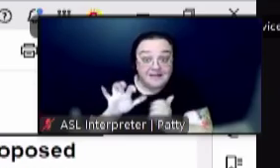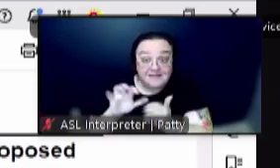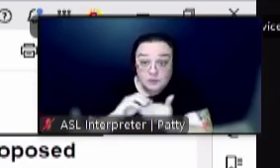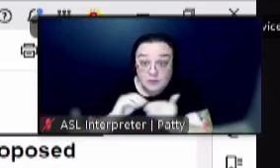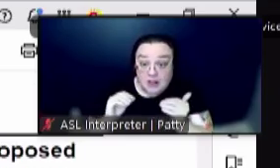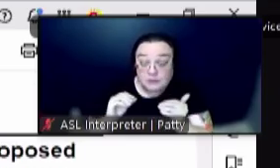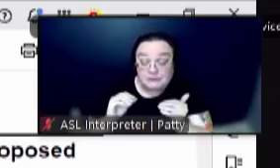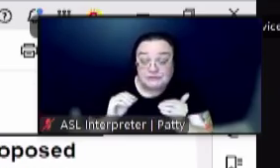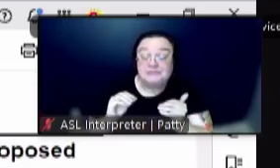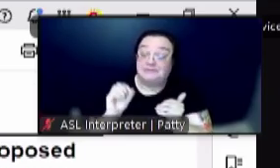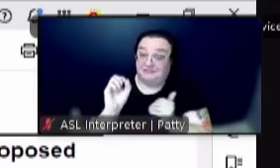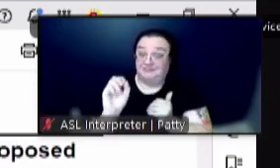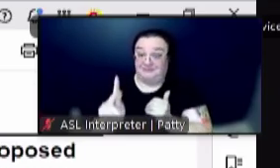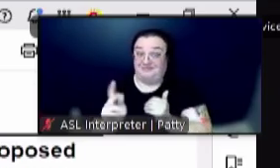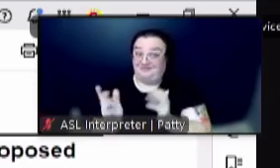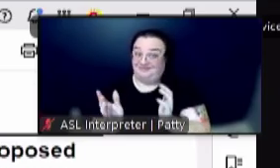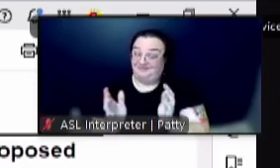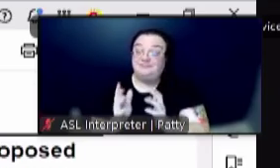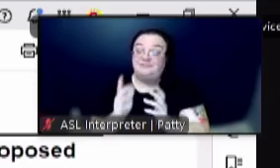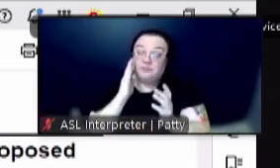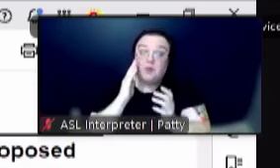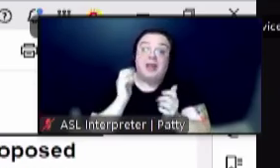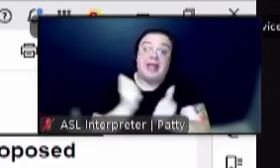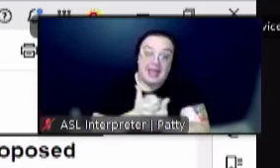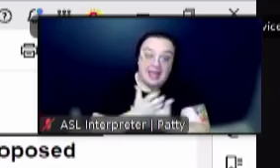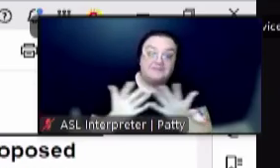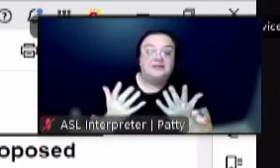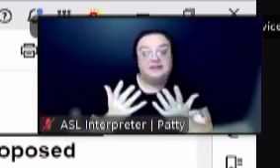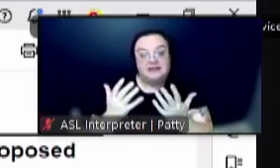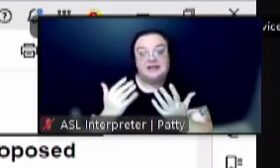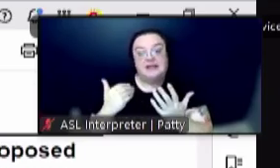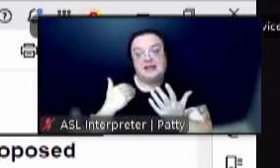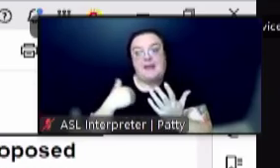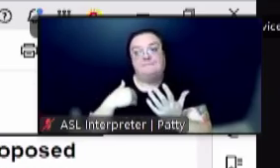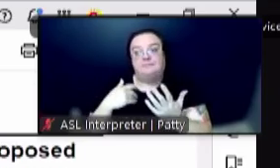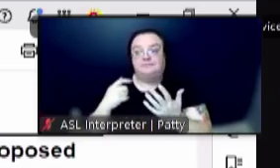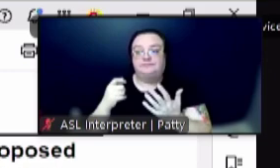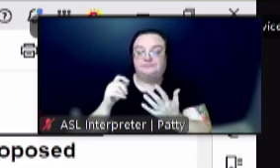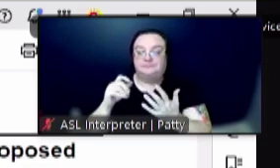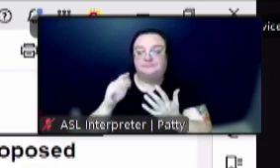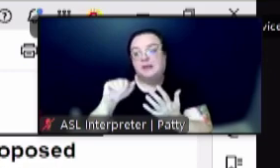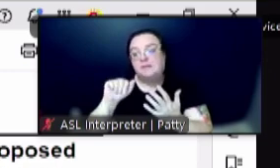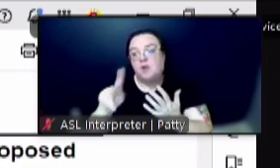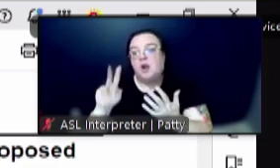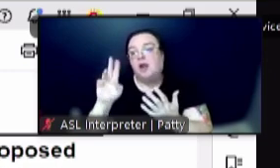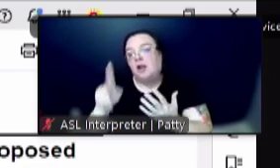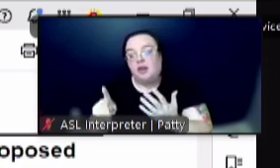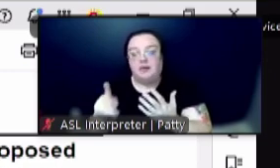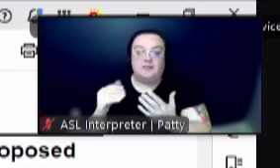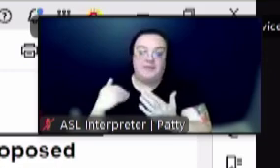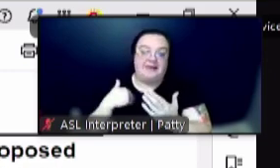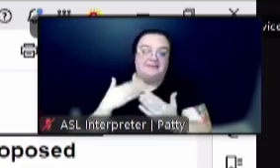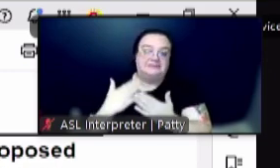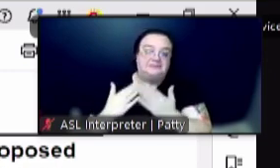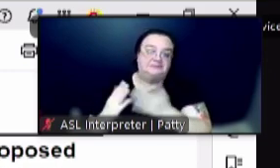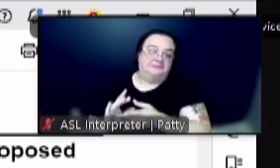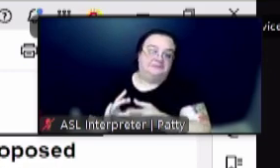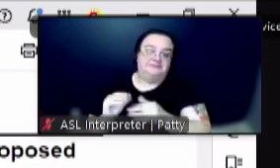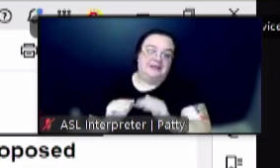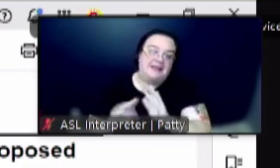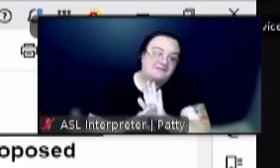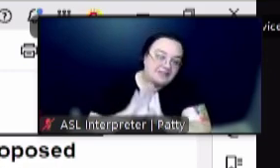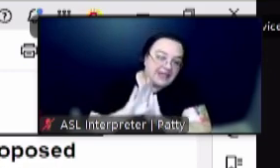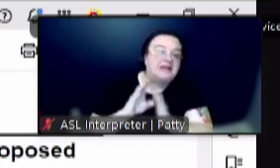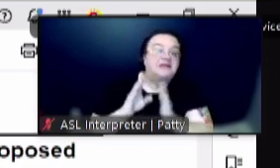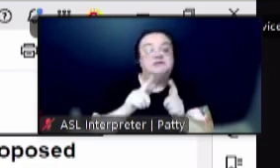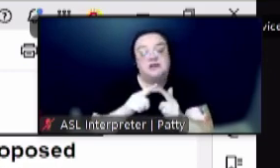$14,500. All right. Everything has a markup with some type of inflation, et cetera. And then there's